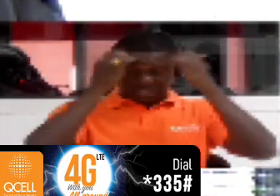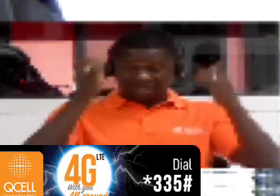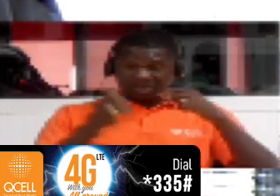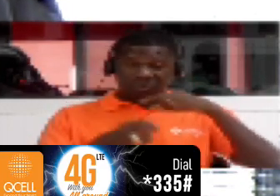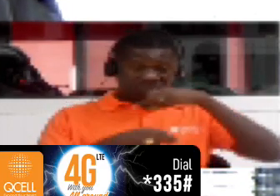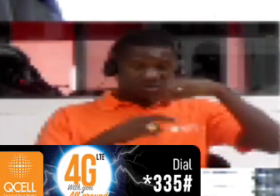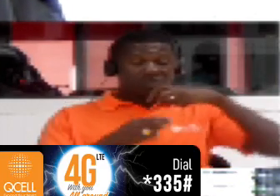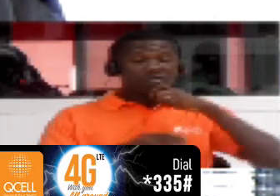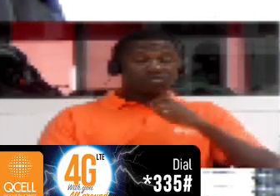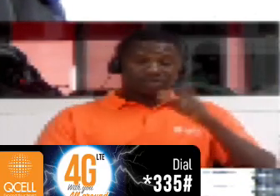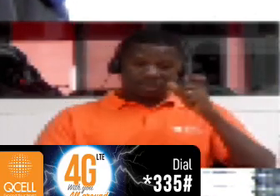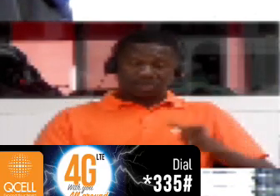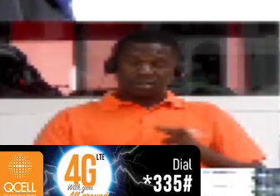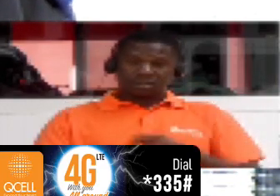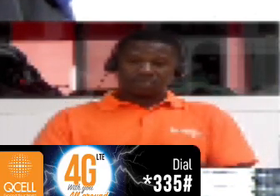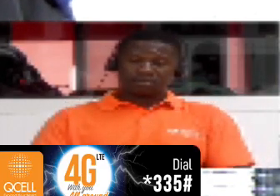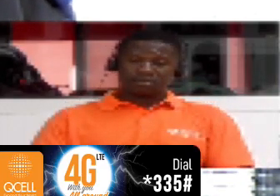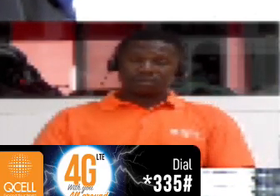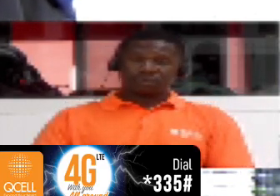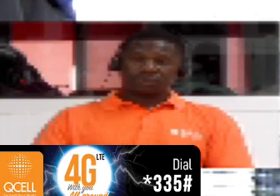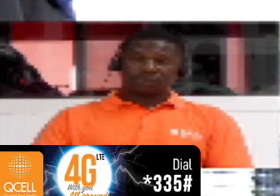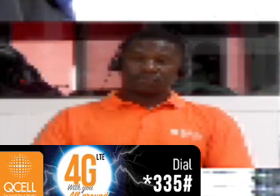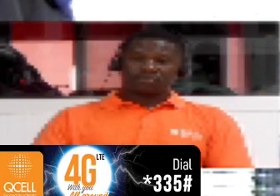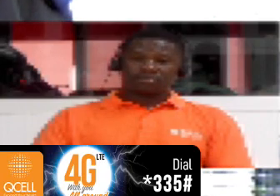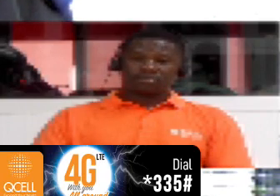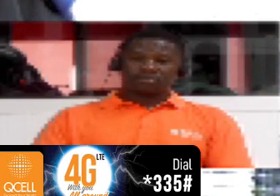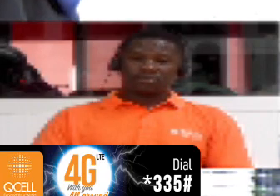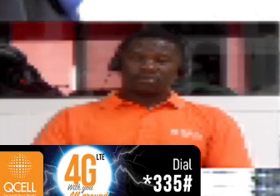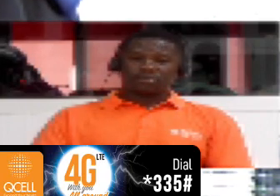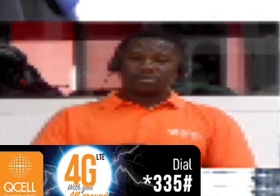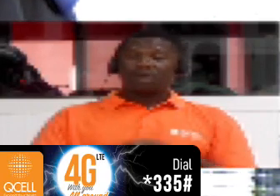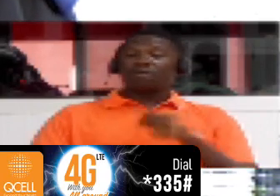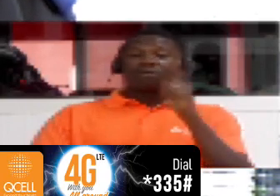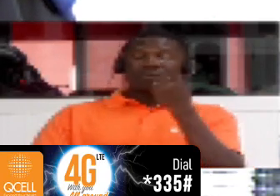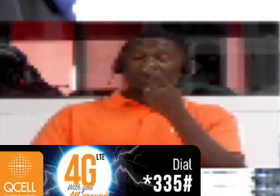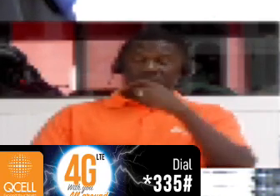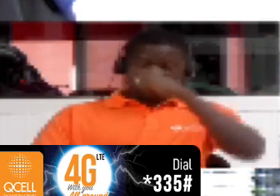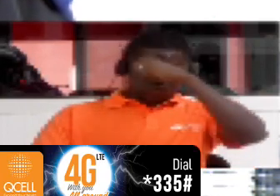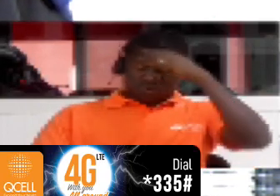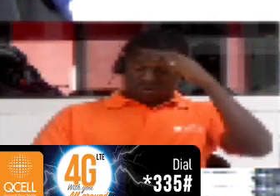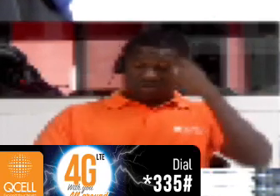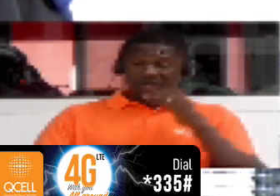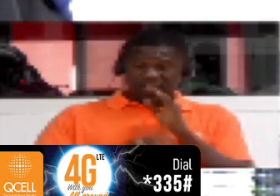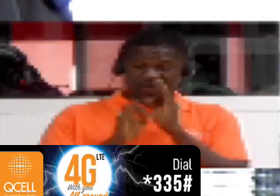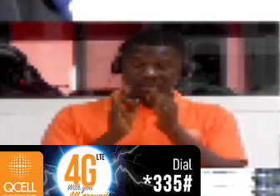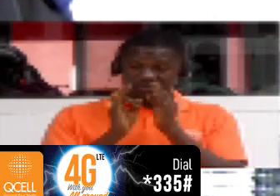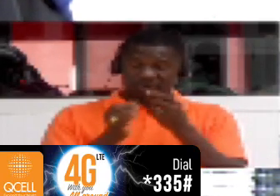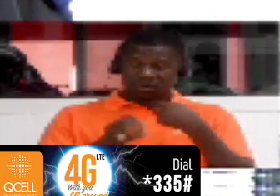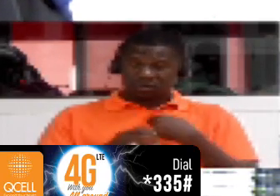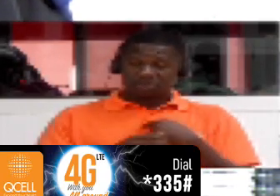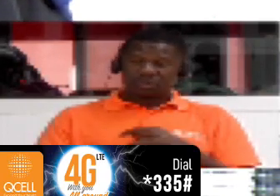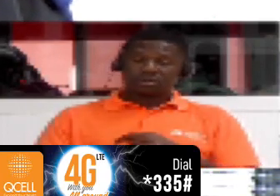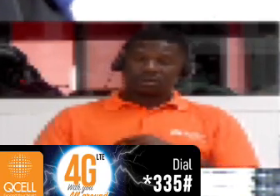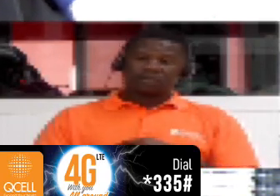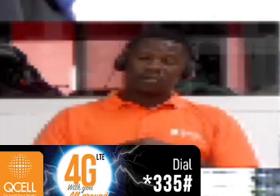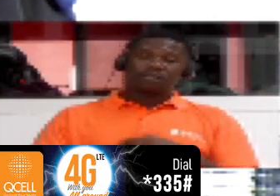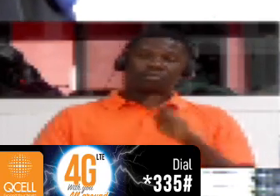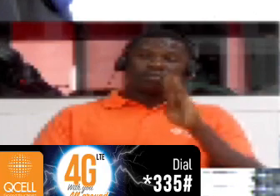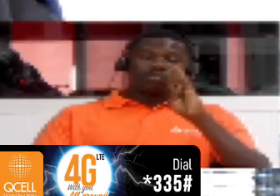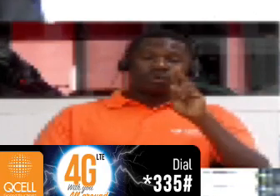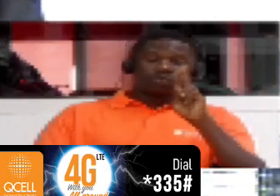officers. The first tax ye min fondole. So the first tax that they told us about. Buso yen kumani